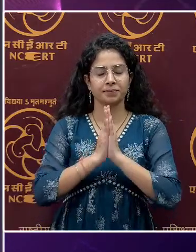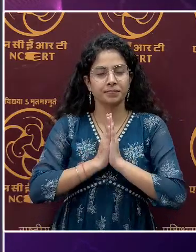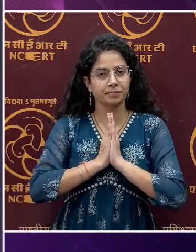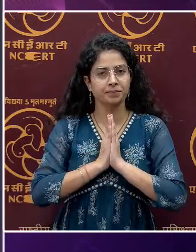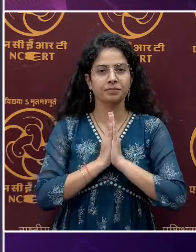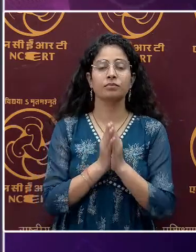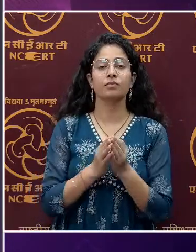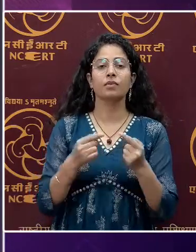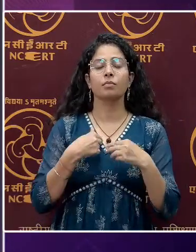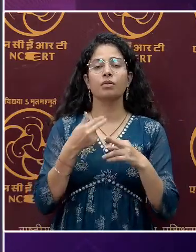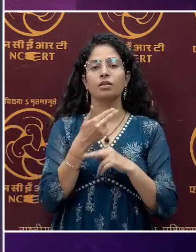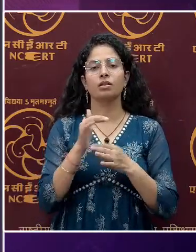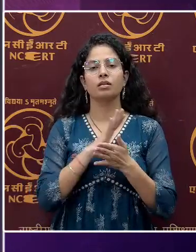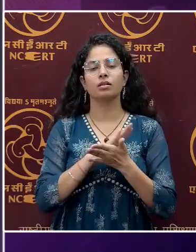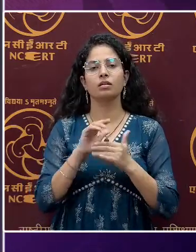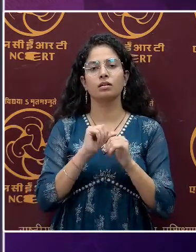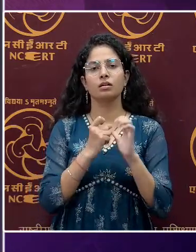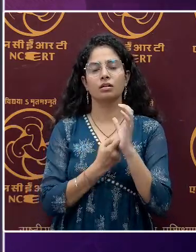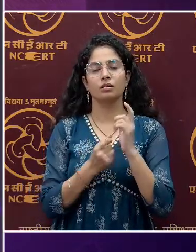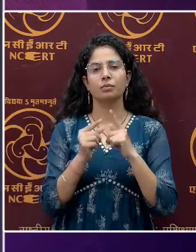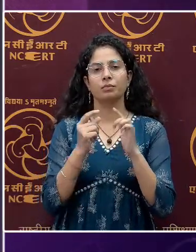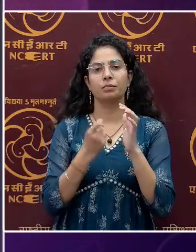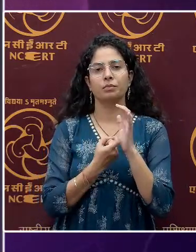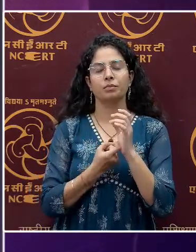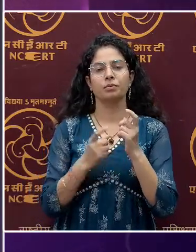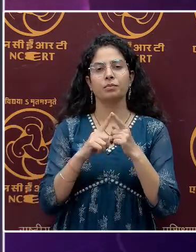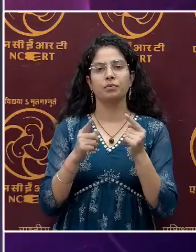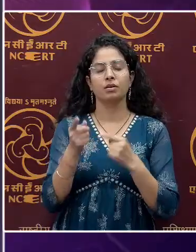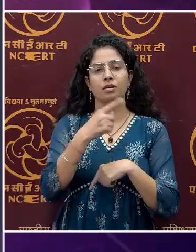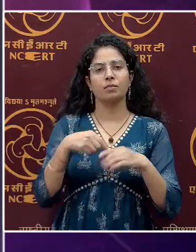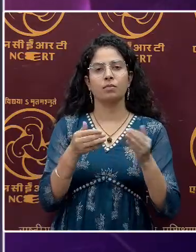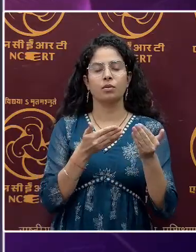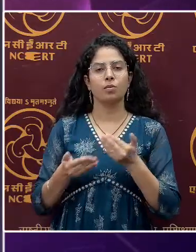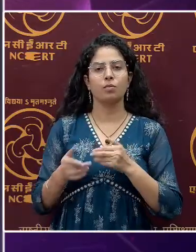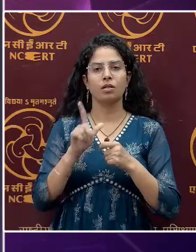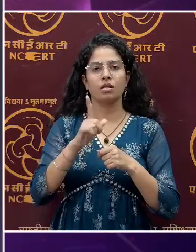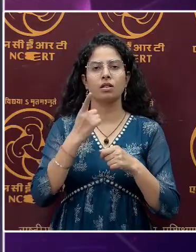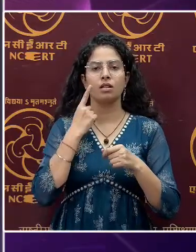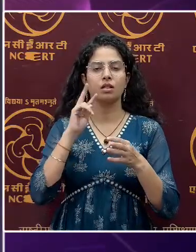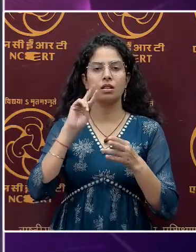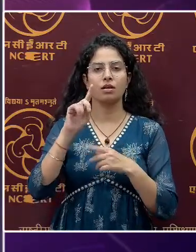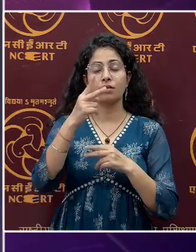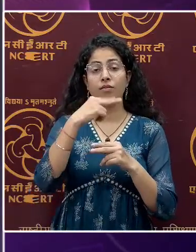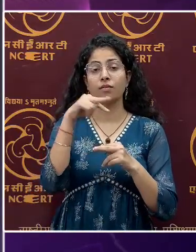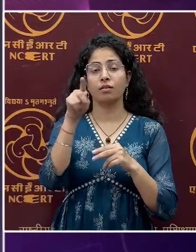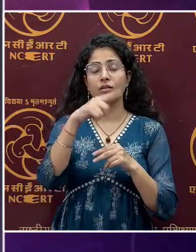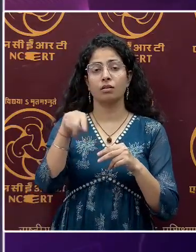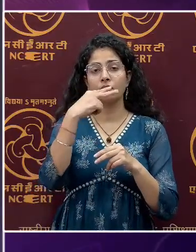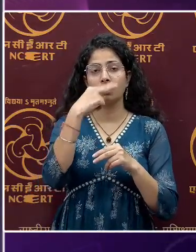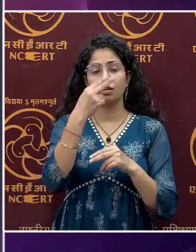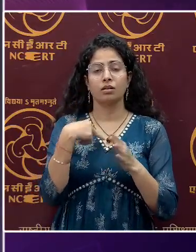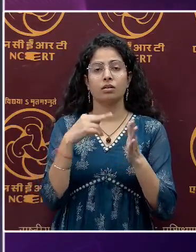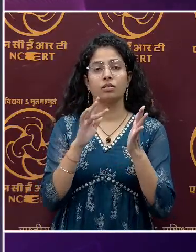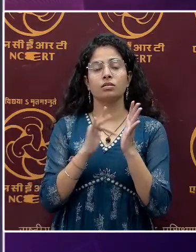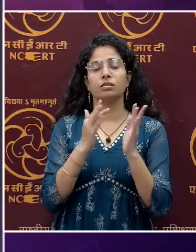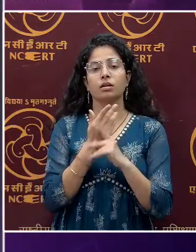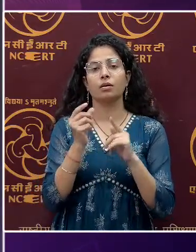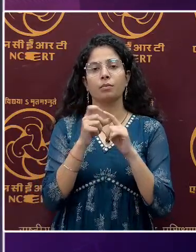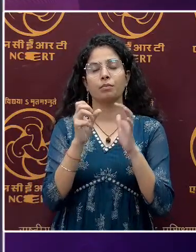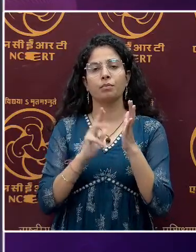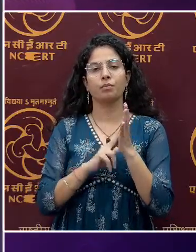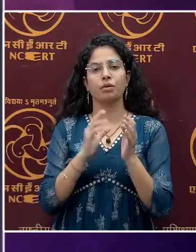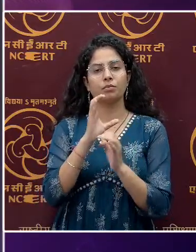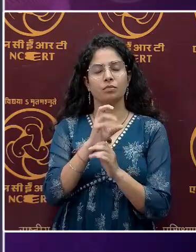Namaskar. I'm Harpreet Kaur and I welcome you all to our live and interactive session. You are watching us on PME Vidya, channel